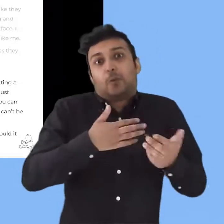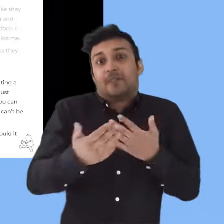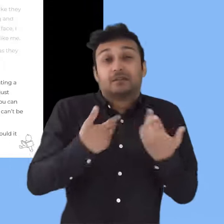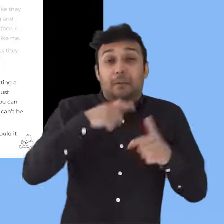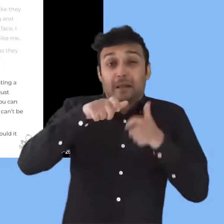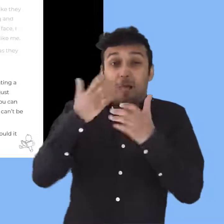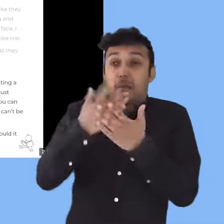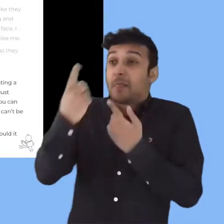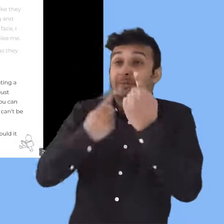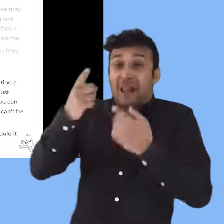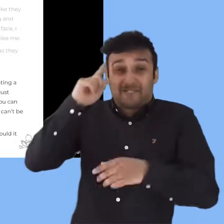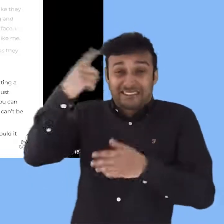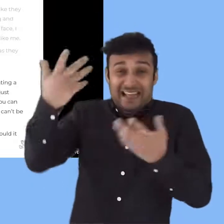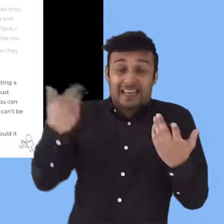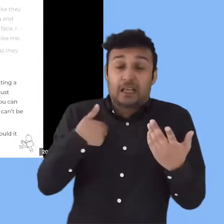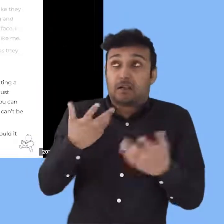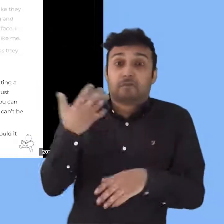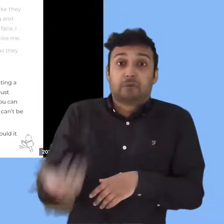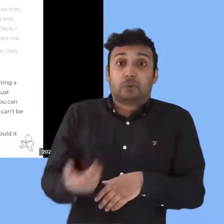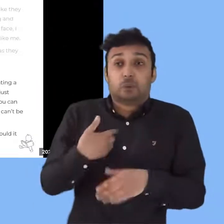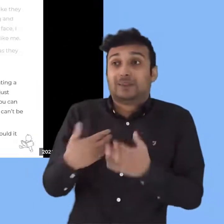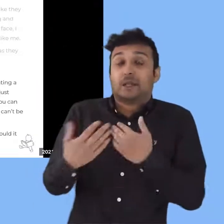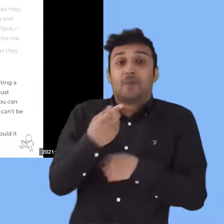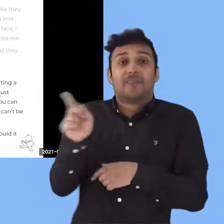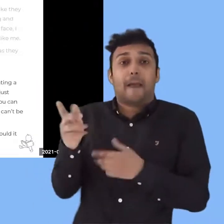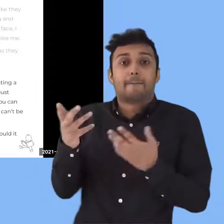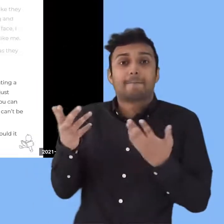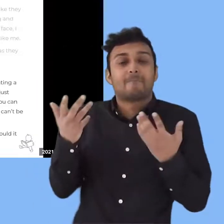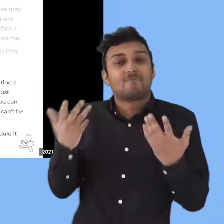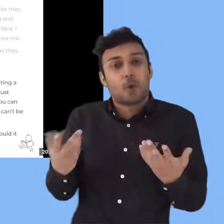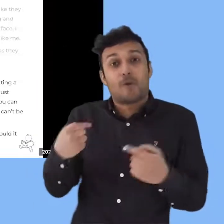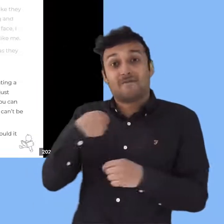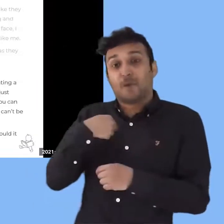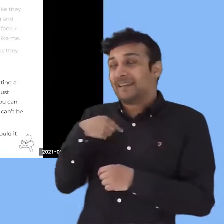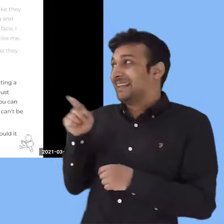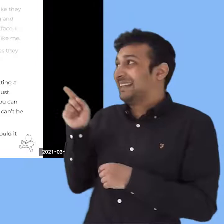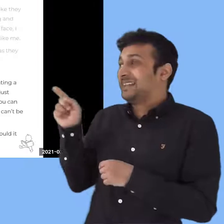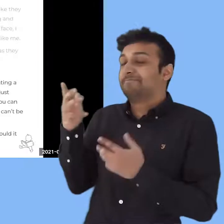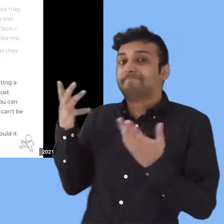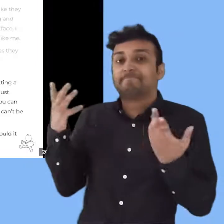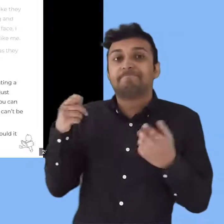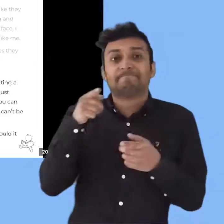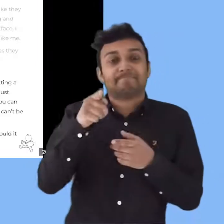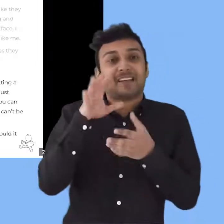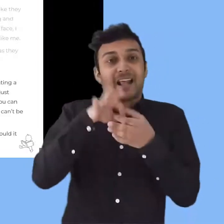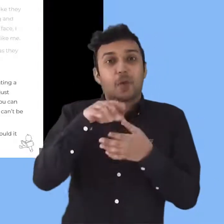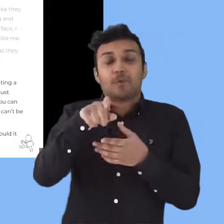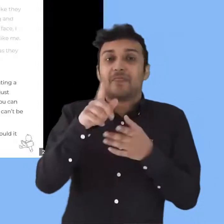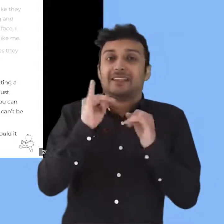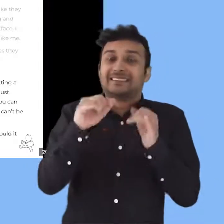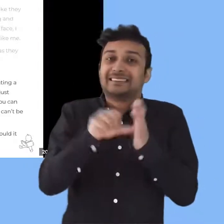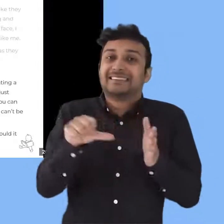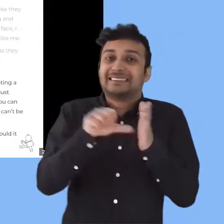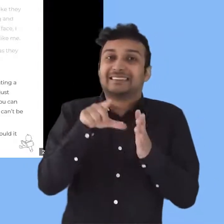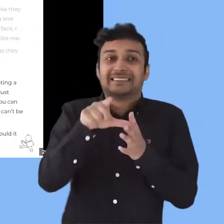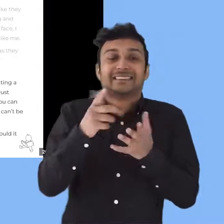honest with you. So for me, this points to the difficulties around silence in these conversations.